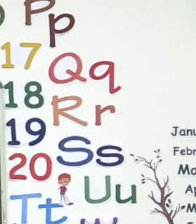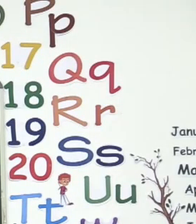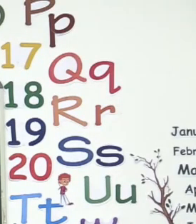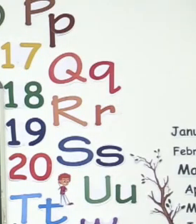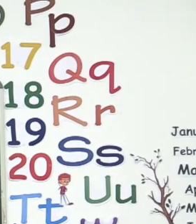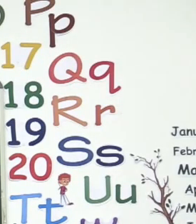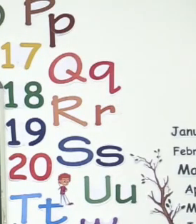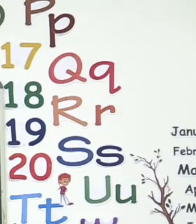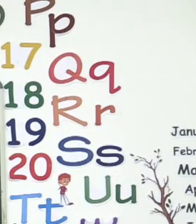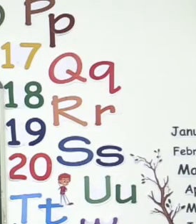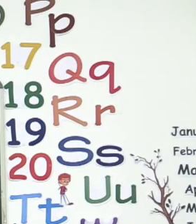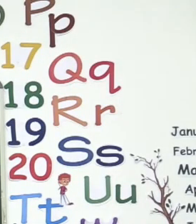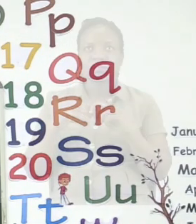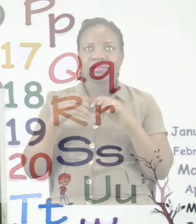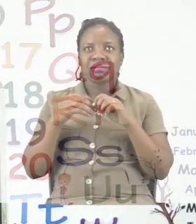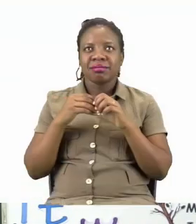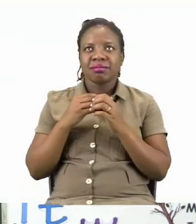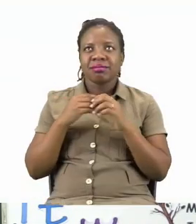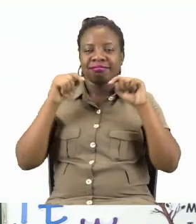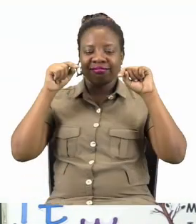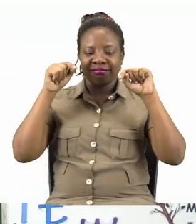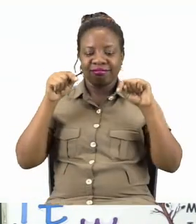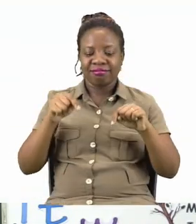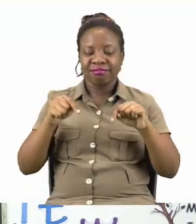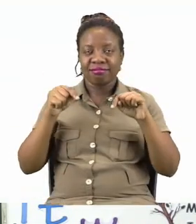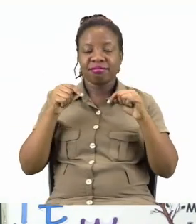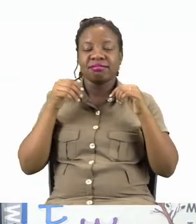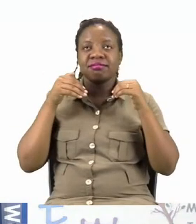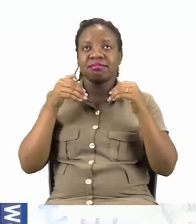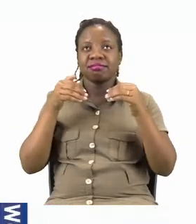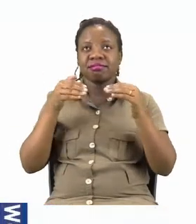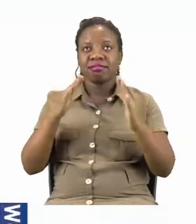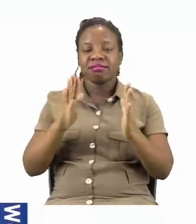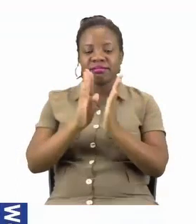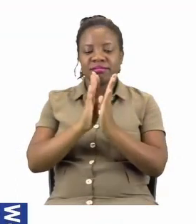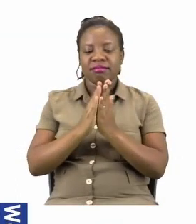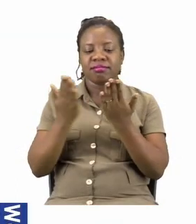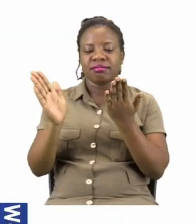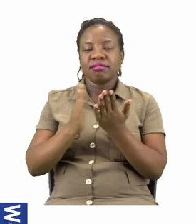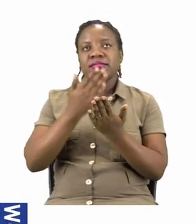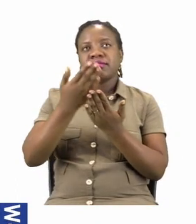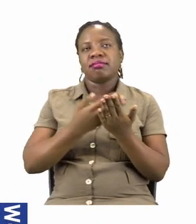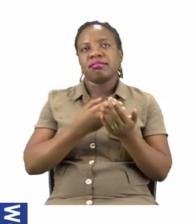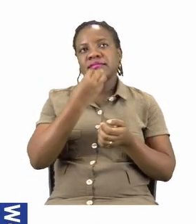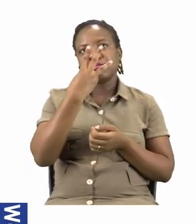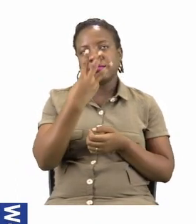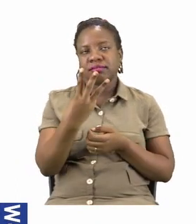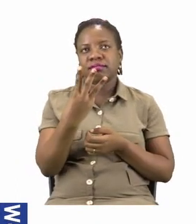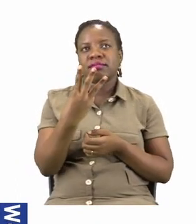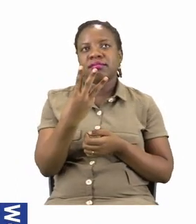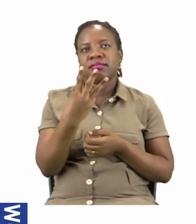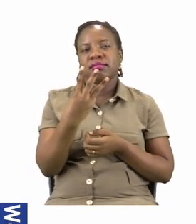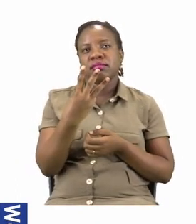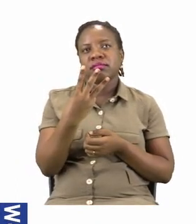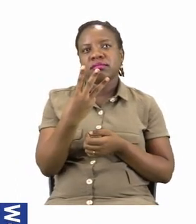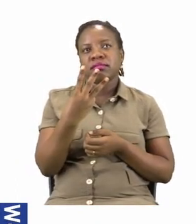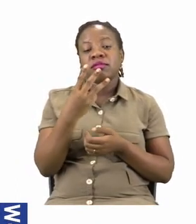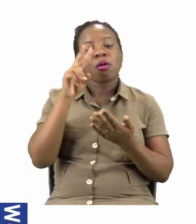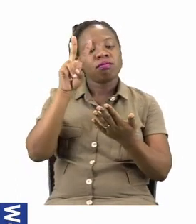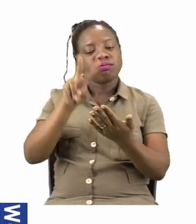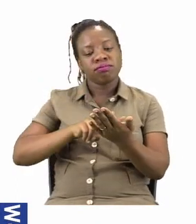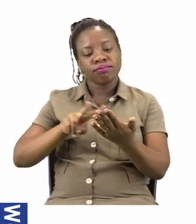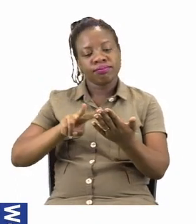For today's lesson, let's start on page 3. Now there we have a